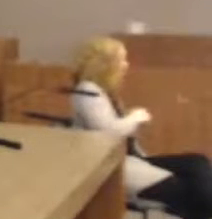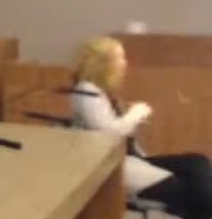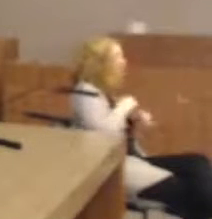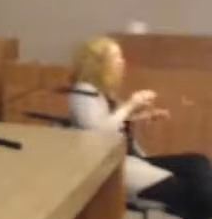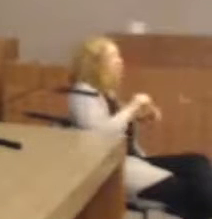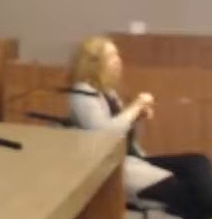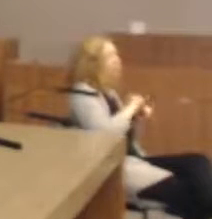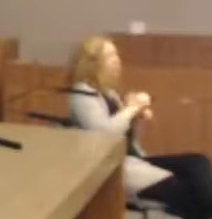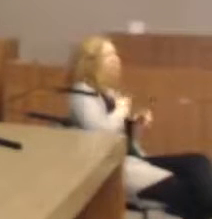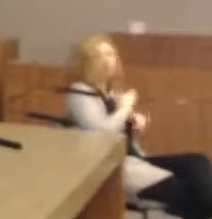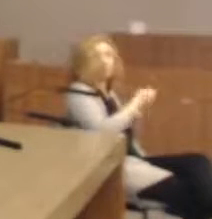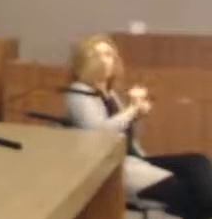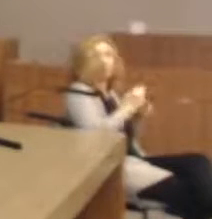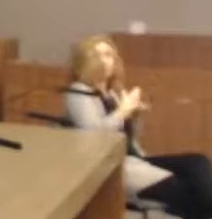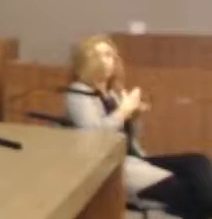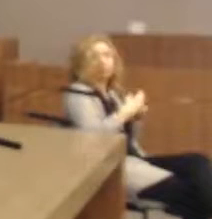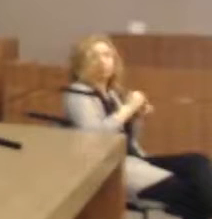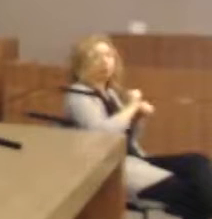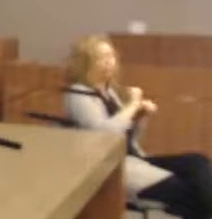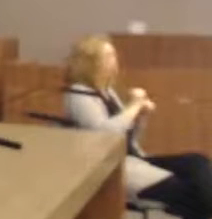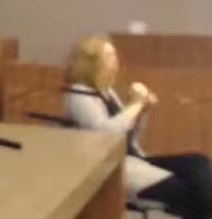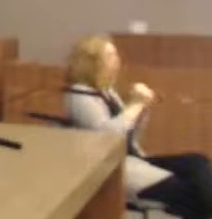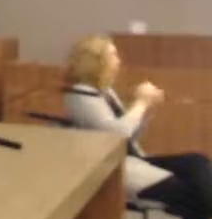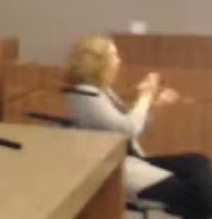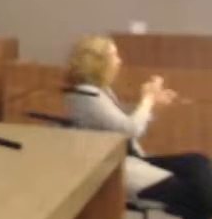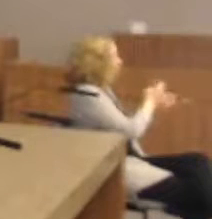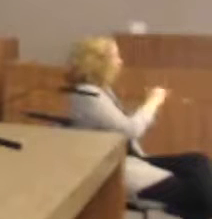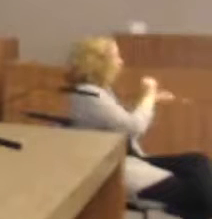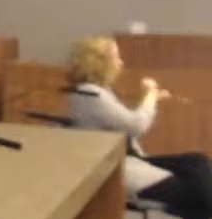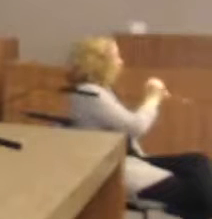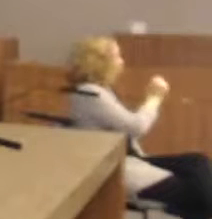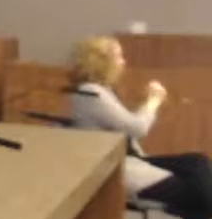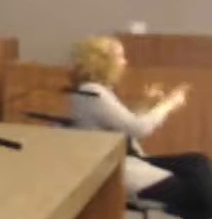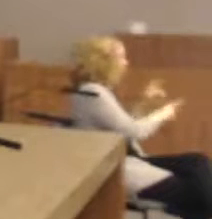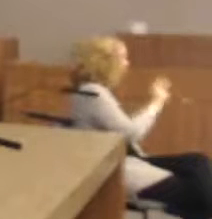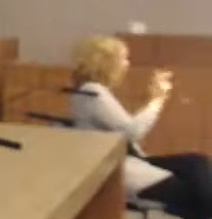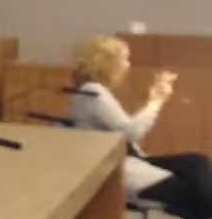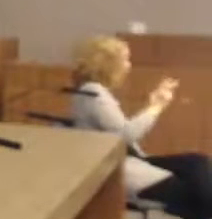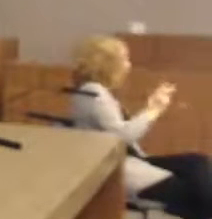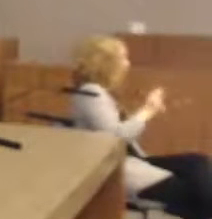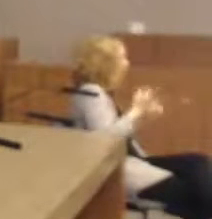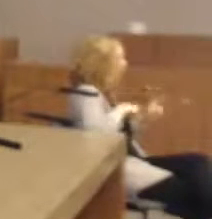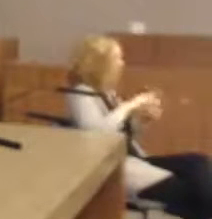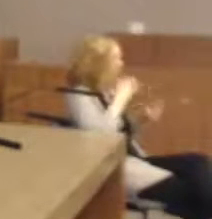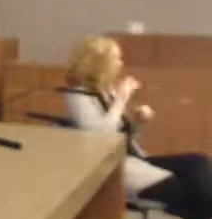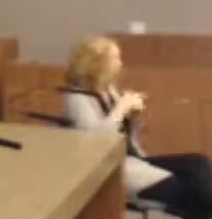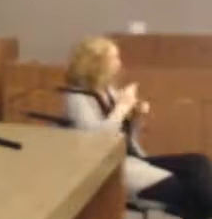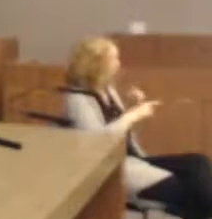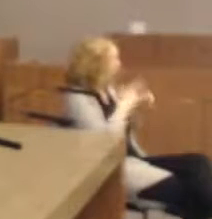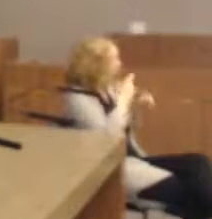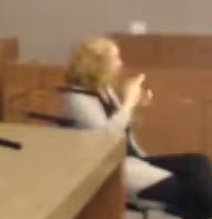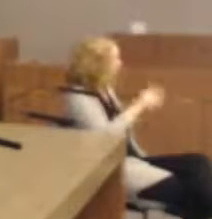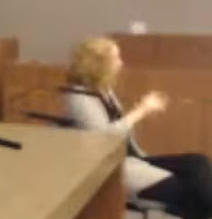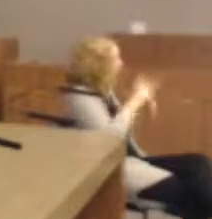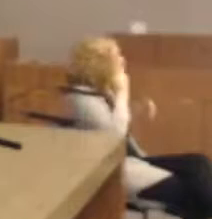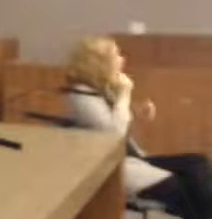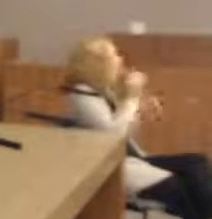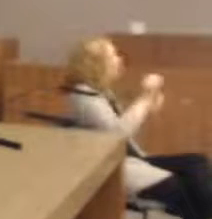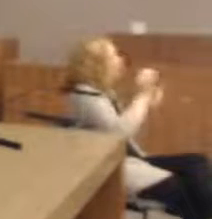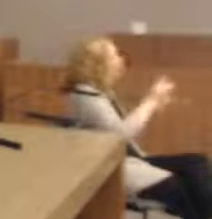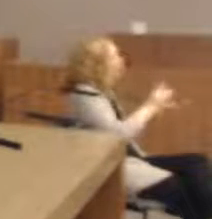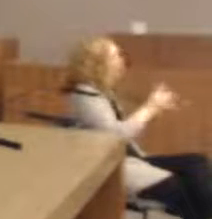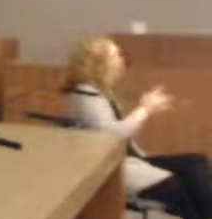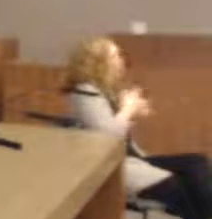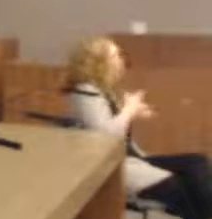in my office called Working with Hard to Work with People. And we talk about how people who've experienced trauma are really good at